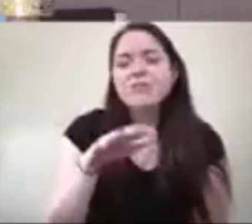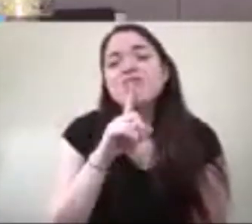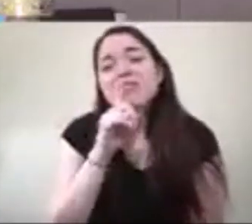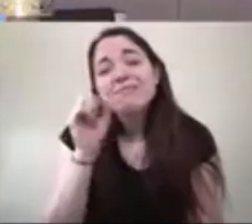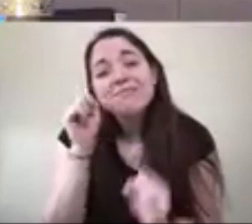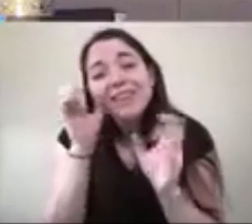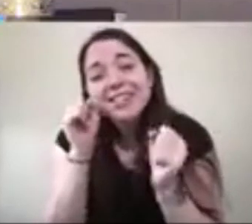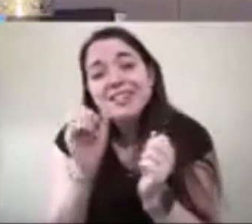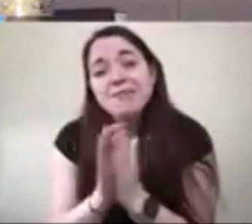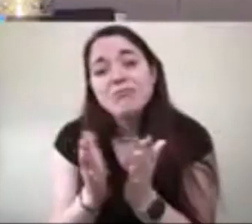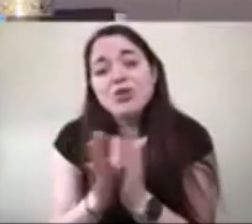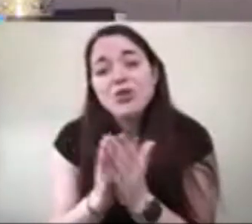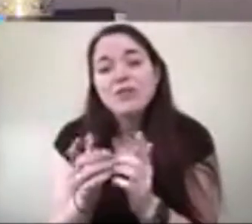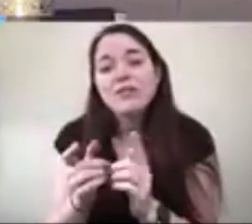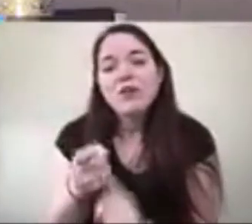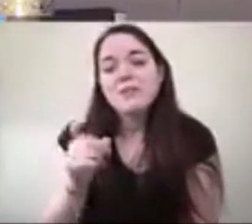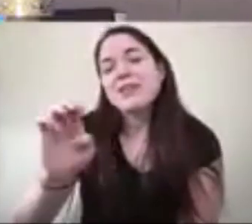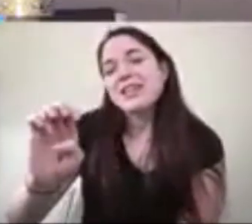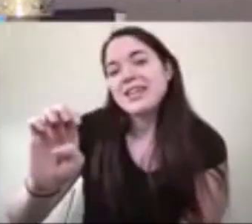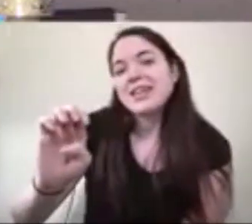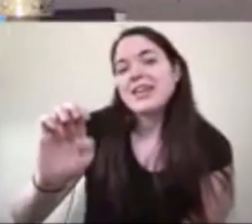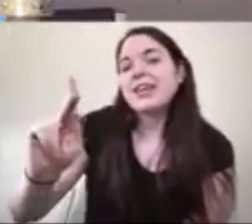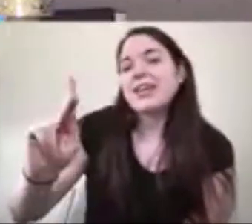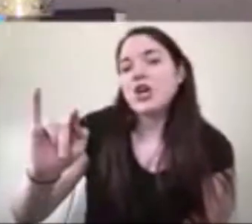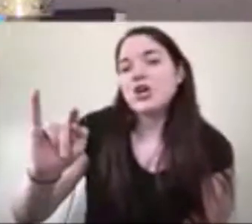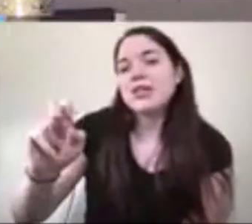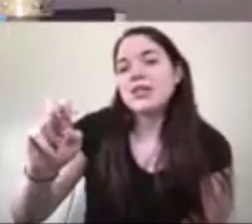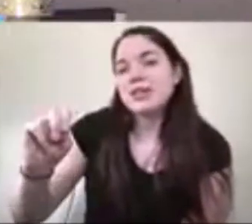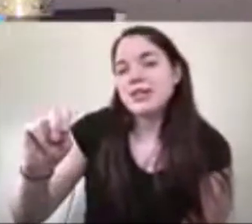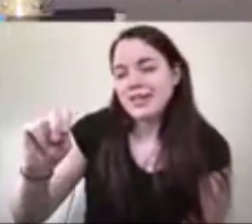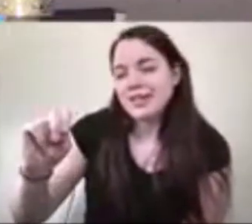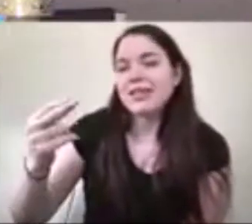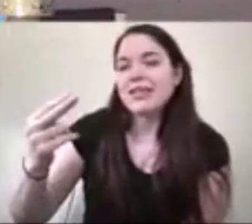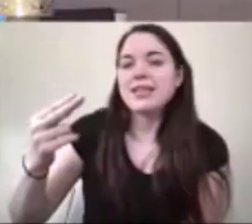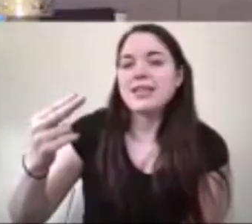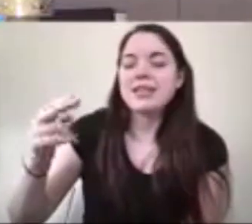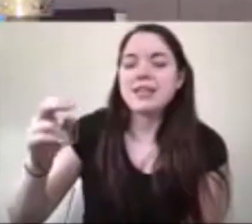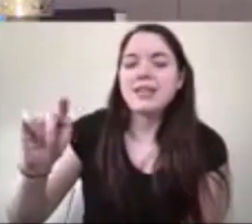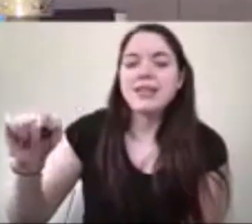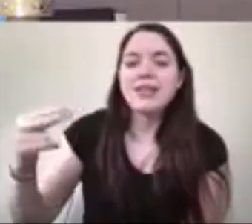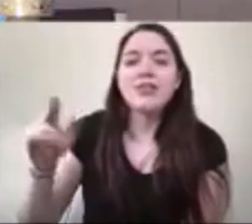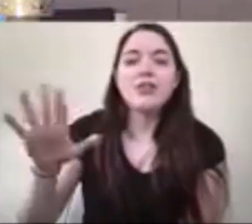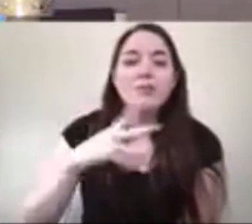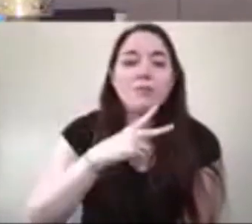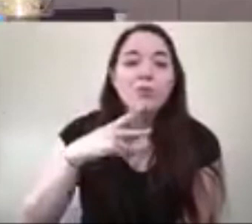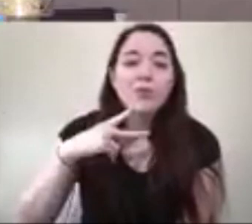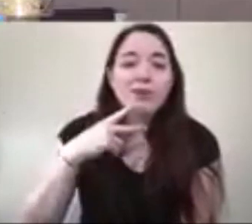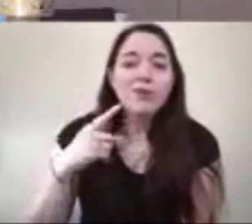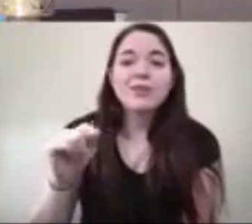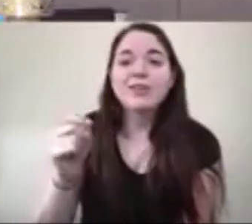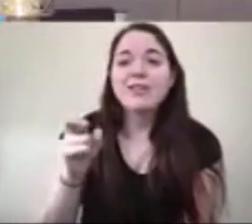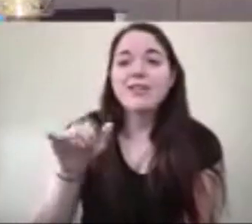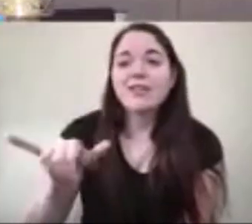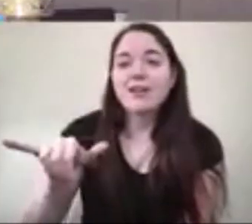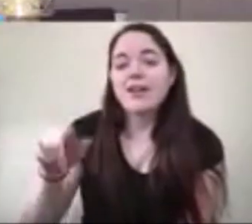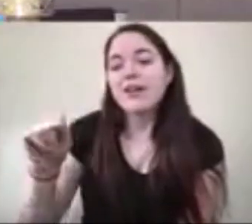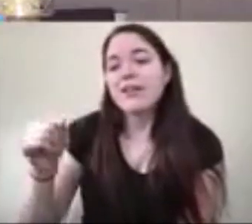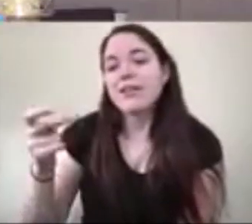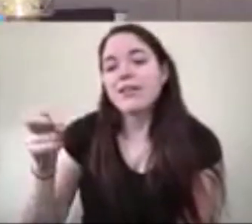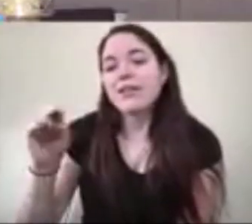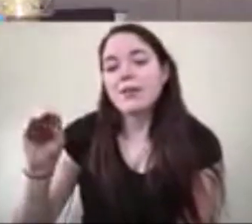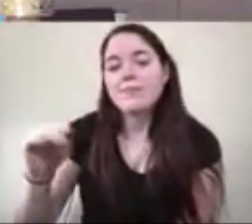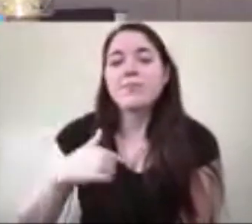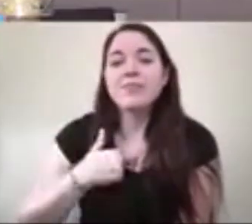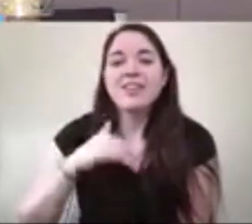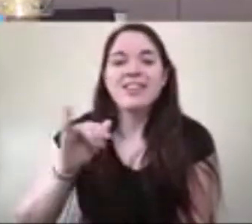a pastor of a UCC congregation in New Hampshire. Their pronouns are they, them. And it's a book that's very challenging. I'll be